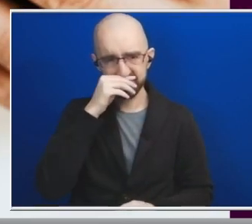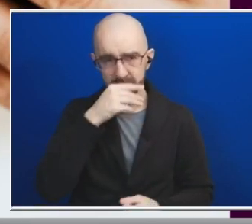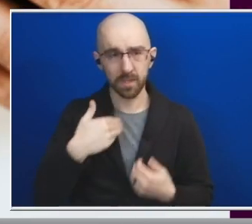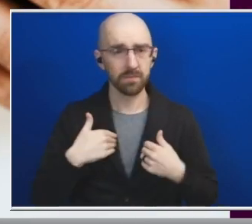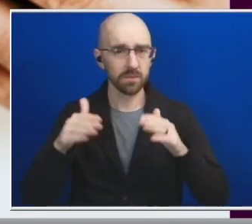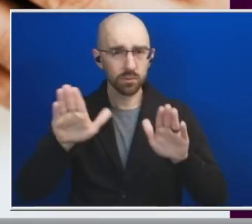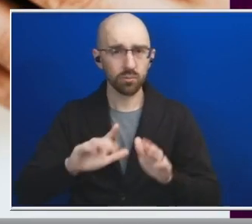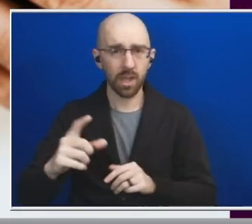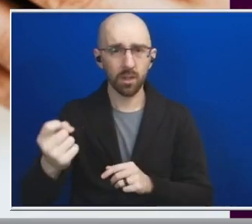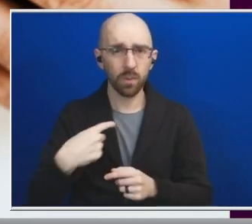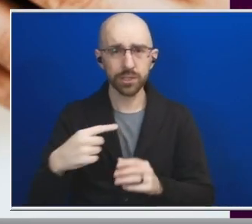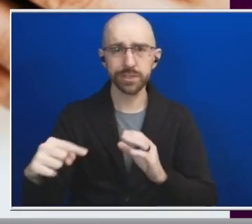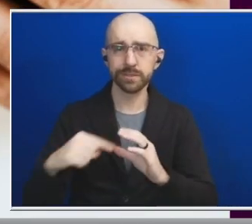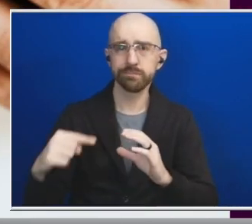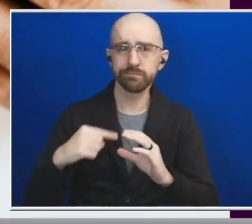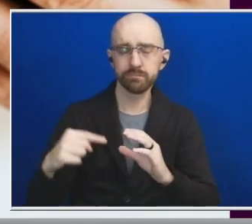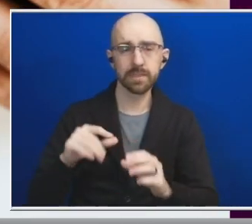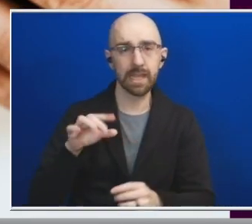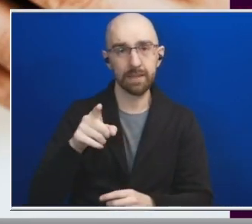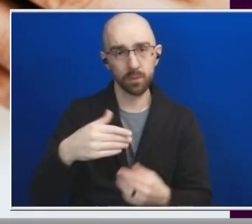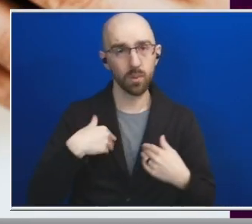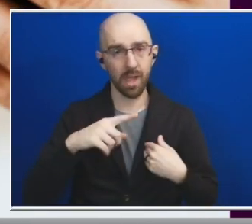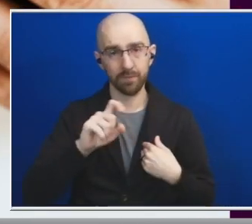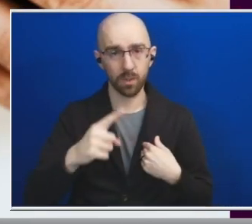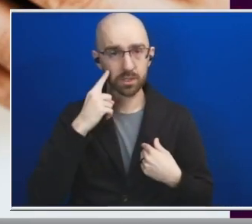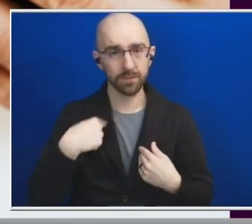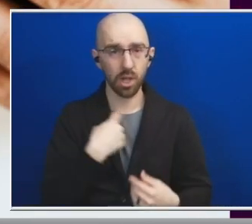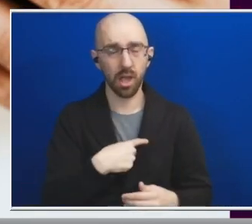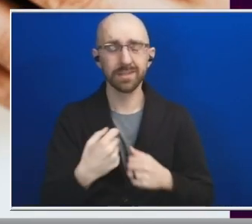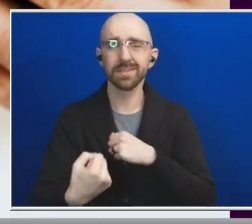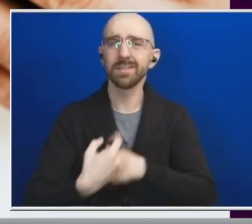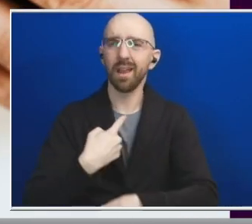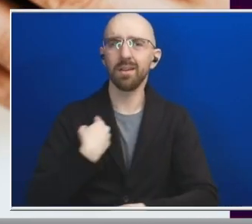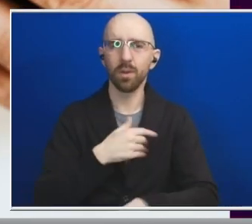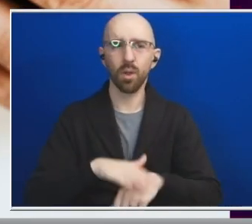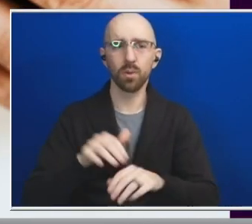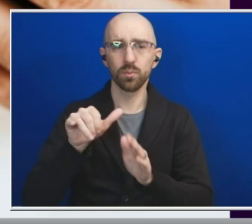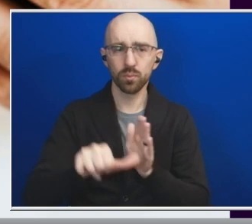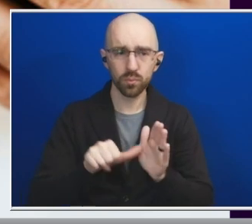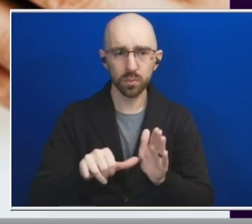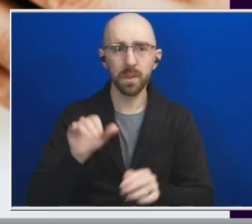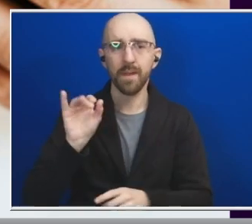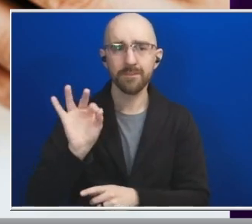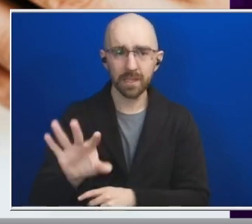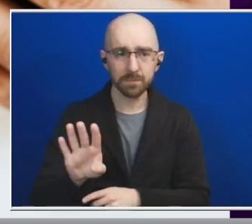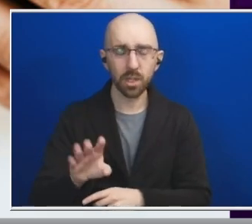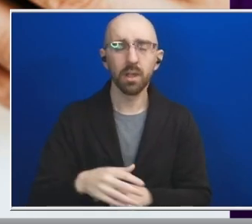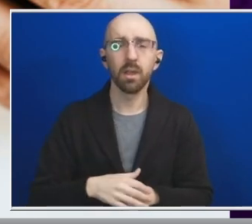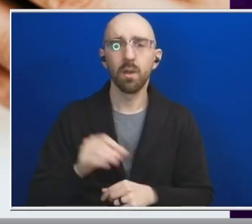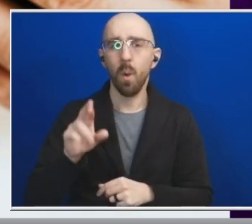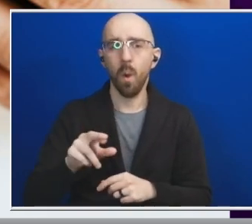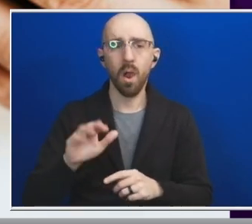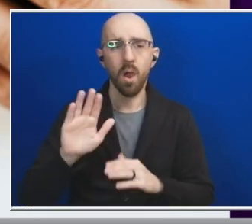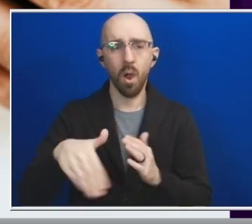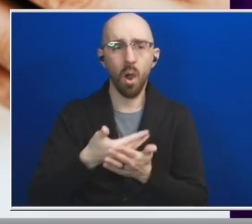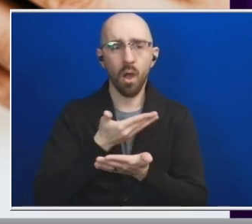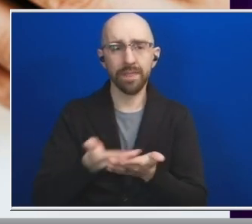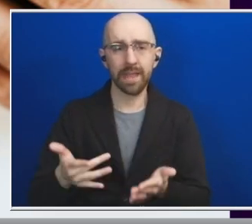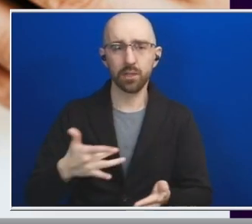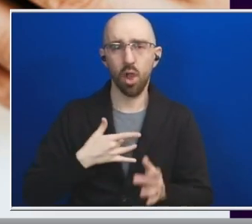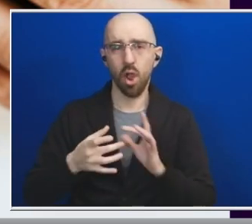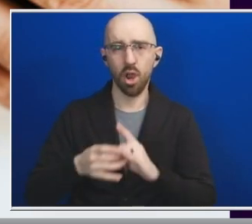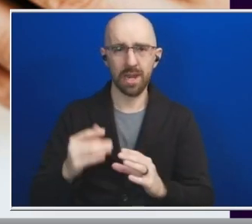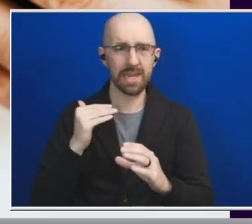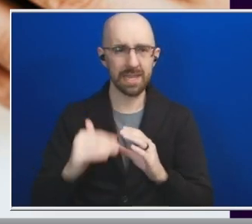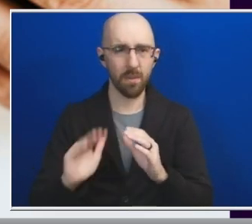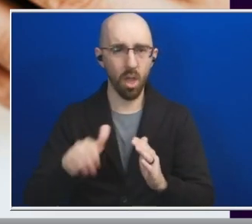If you have a question for us, you can just send it to us on YouTube, Facebook, or the All Things Heart email. You will find all the links on how you